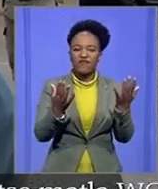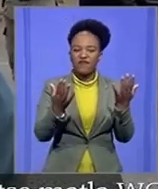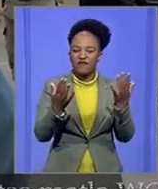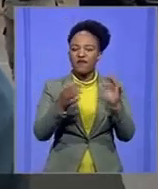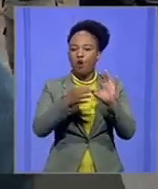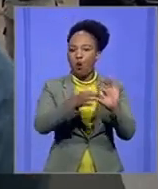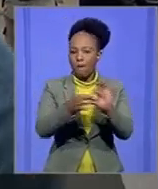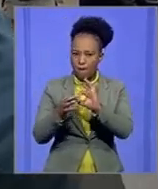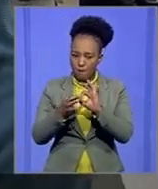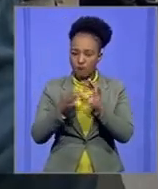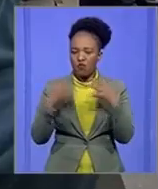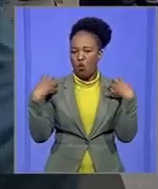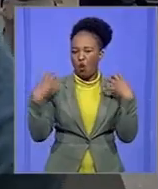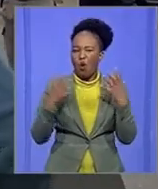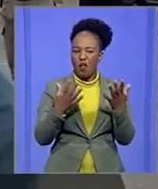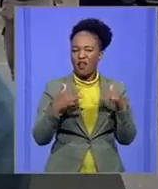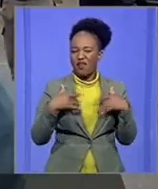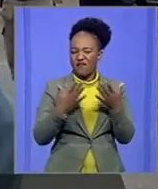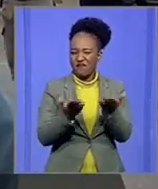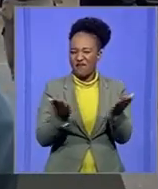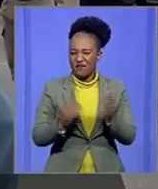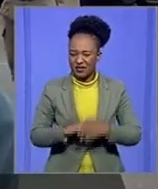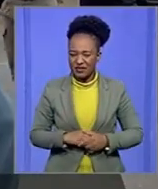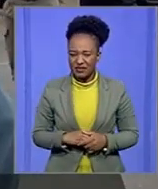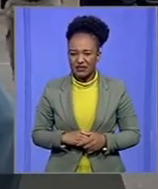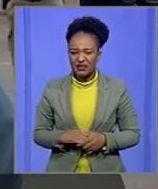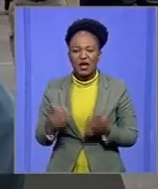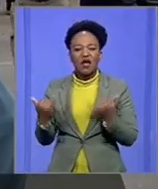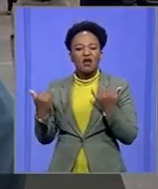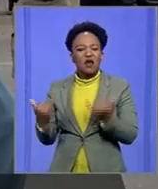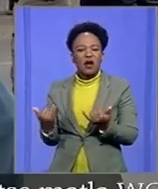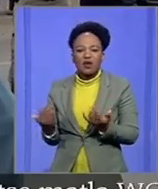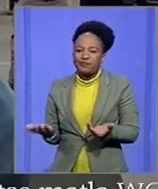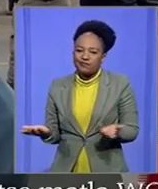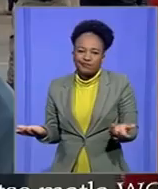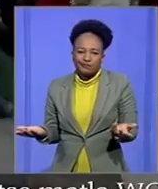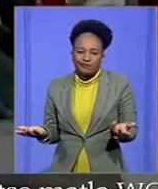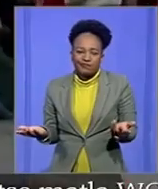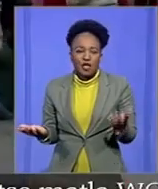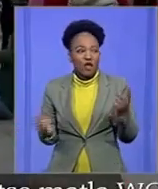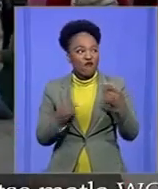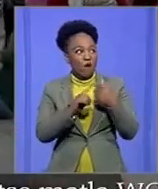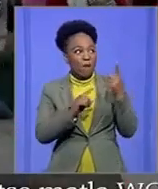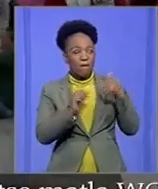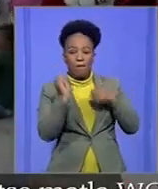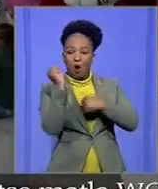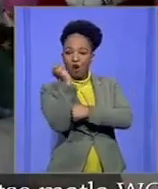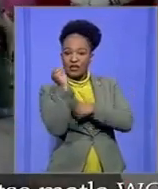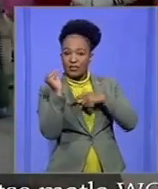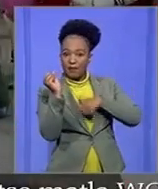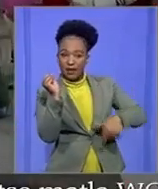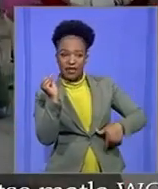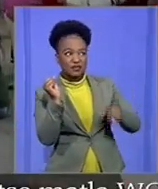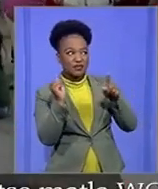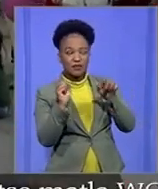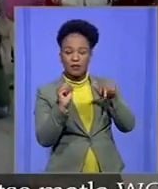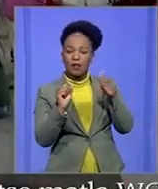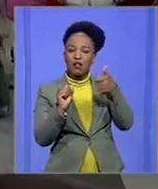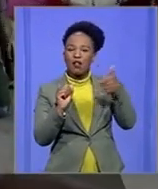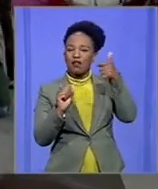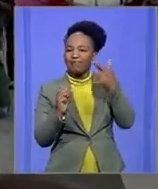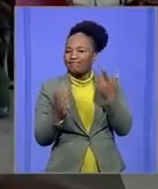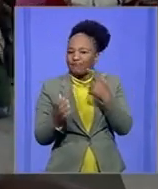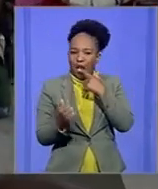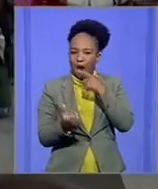outrageous because what we're dealing with now is empty promises from our presidents and officials. We're not going back to old Lapland. We